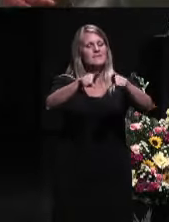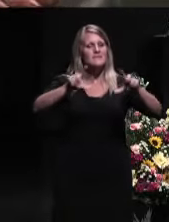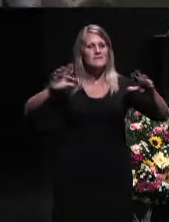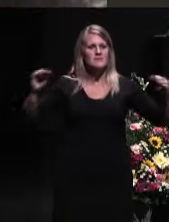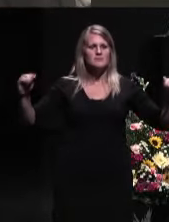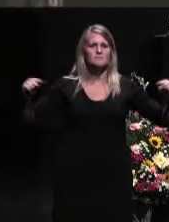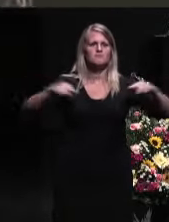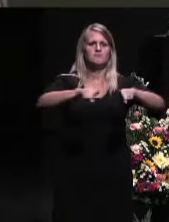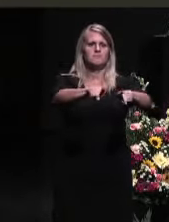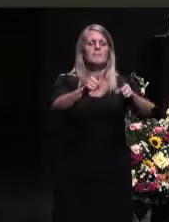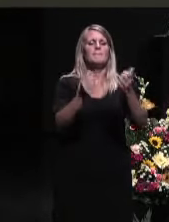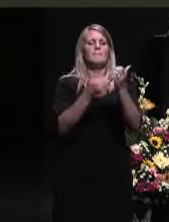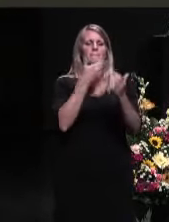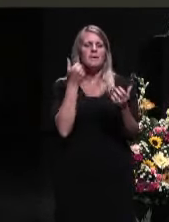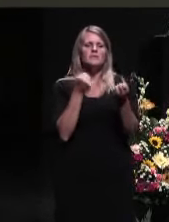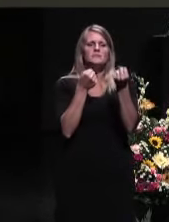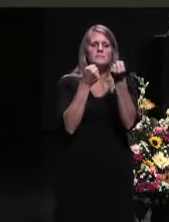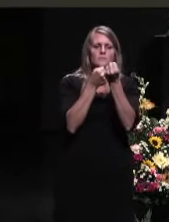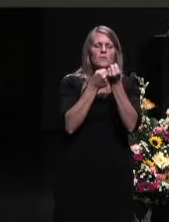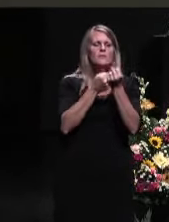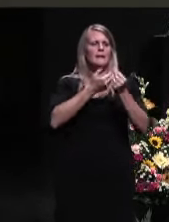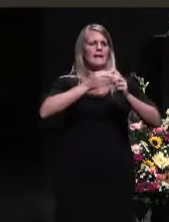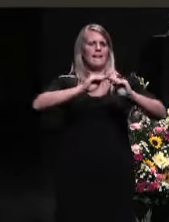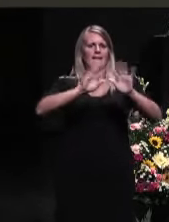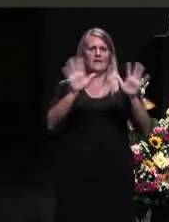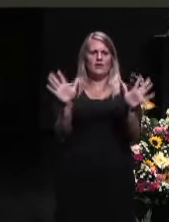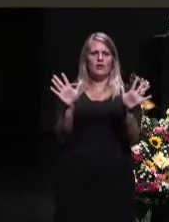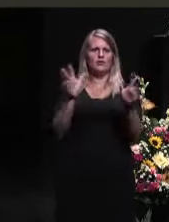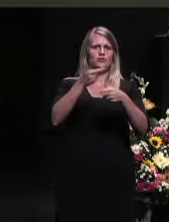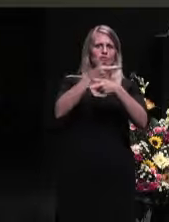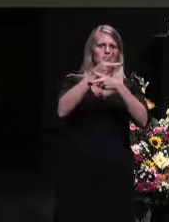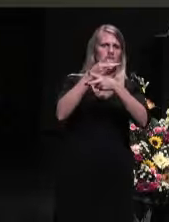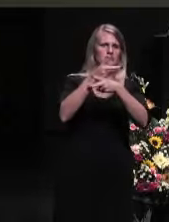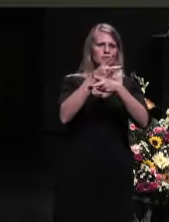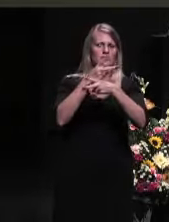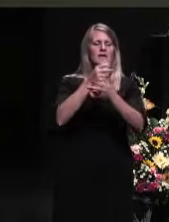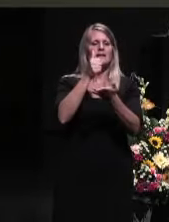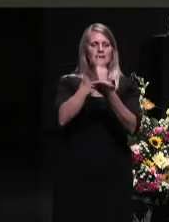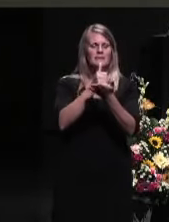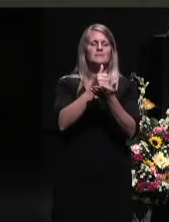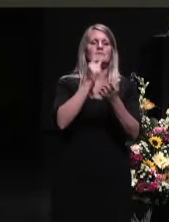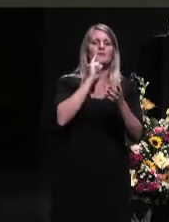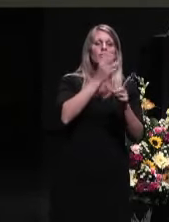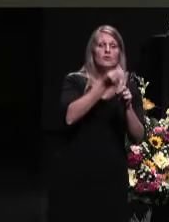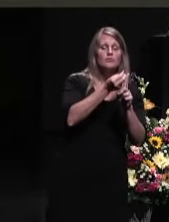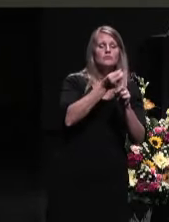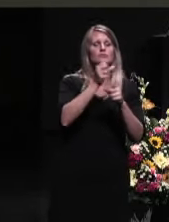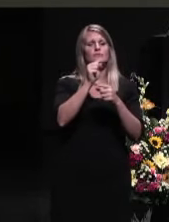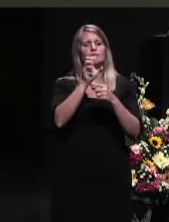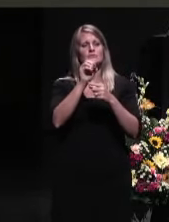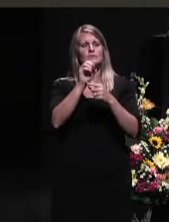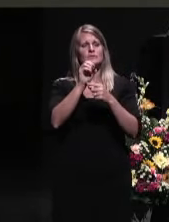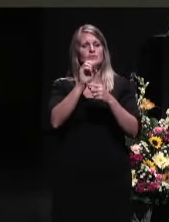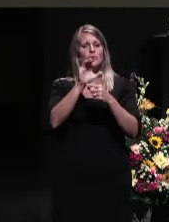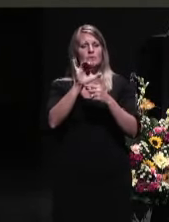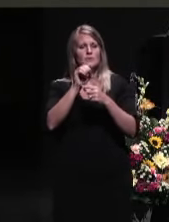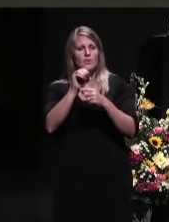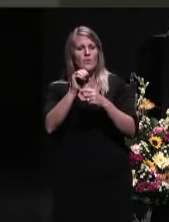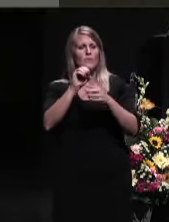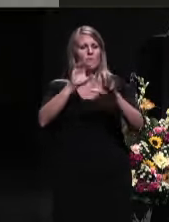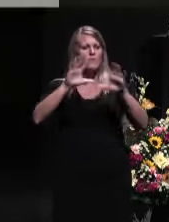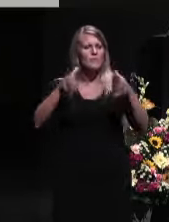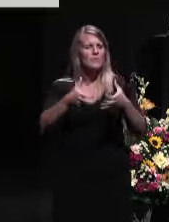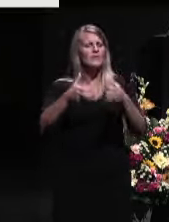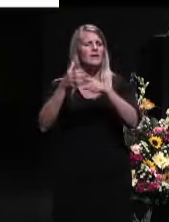better support for our students that help them with sociocultural, academic, and other types of support. The Care, Respect, and